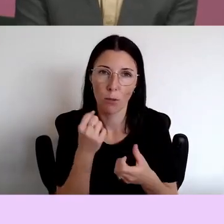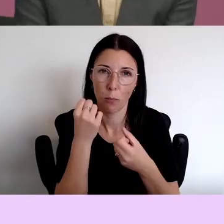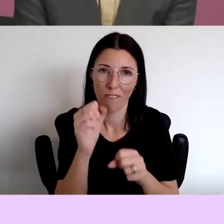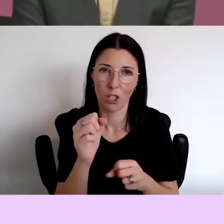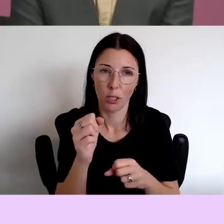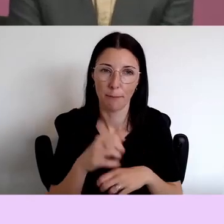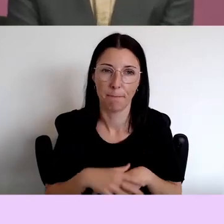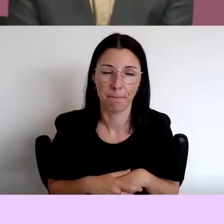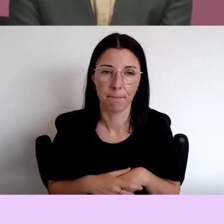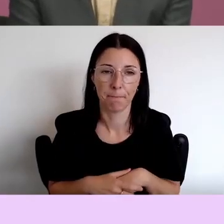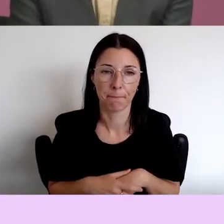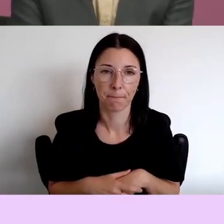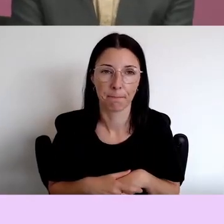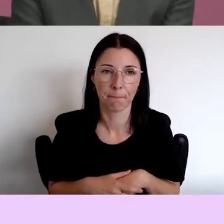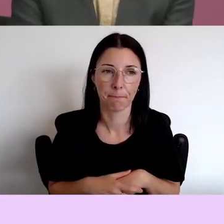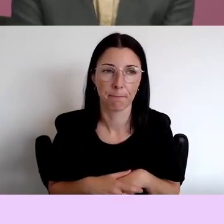share.